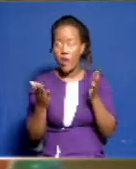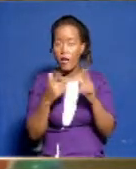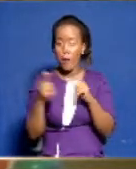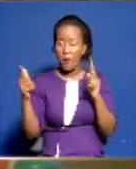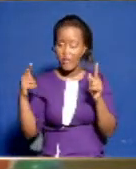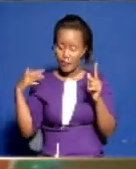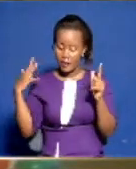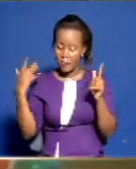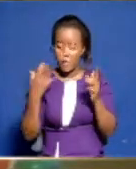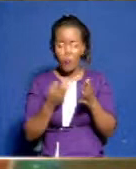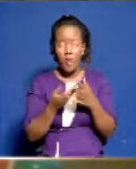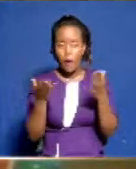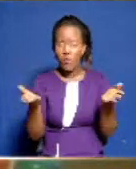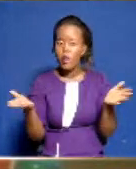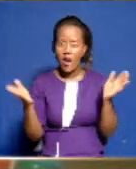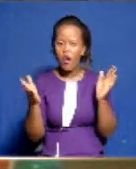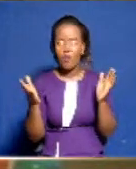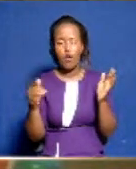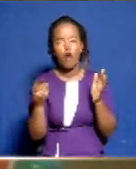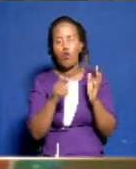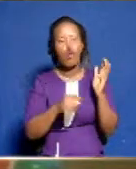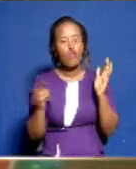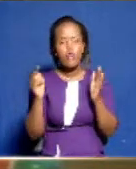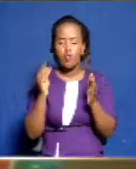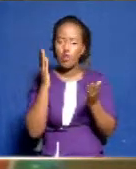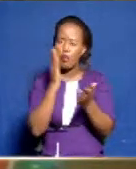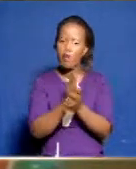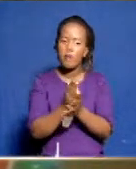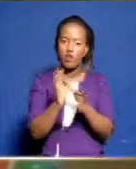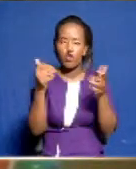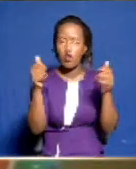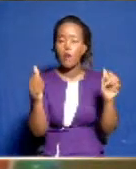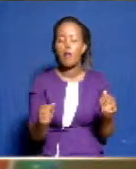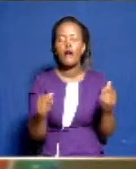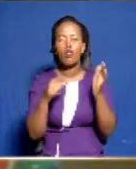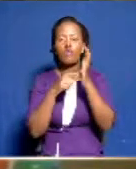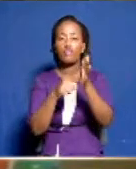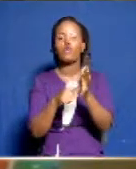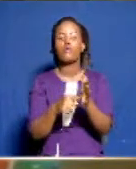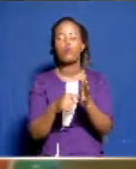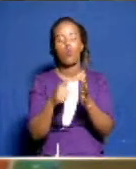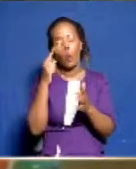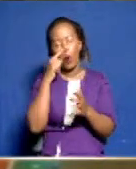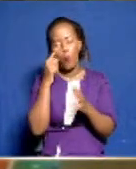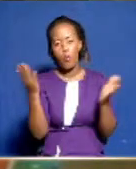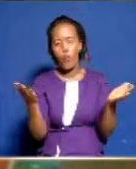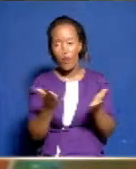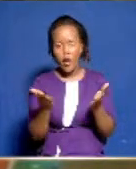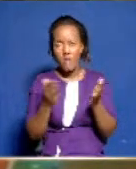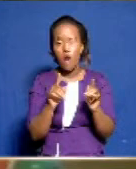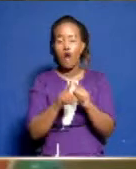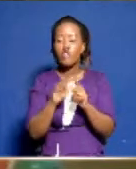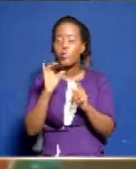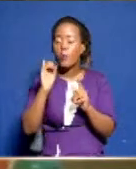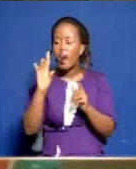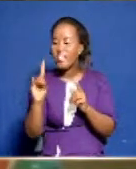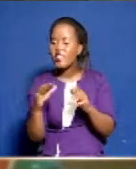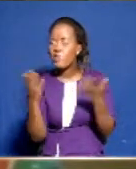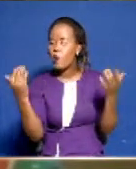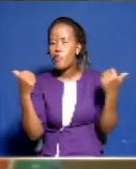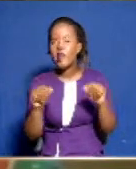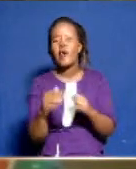hizi hatukupata chochote ya kutuonyesha ya kwamba ametoka mahali fulani. Hatukupata kitambulisho ama document